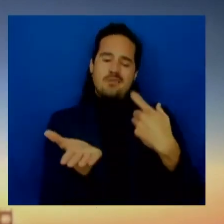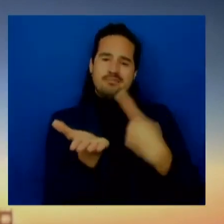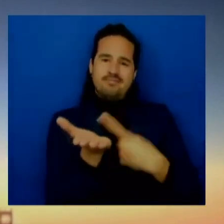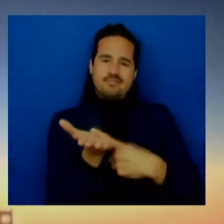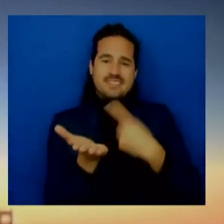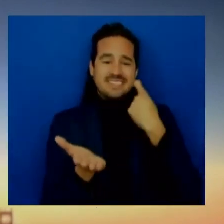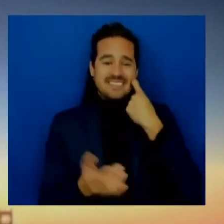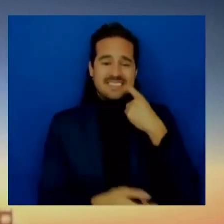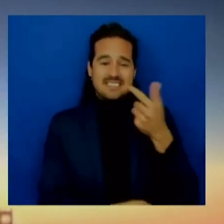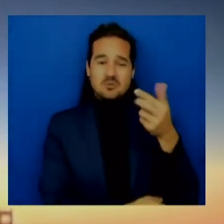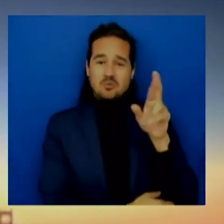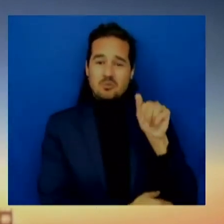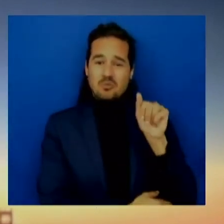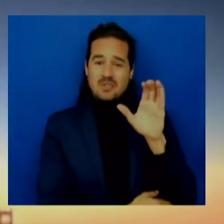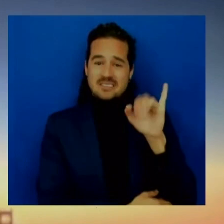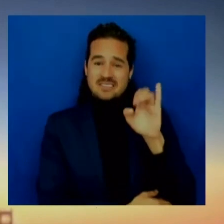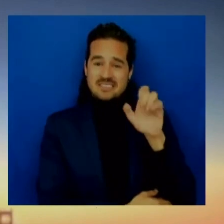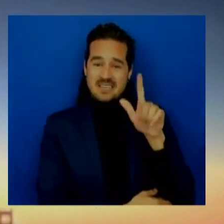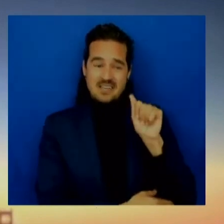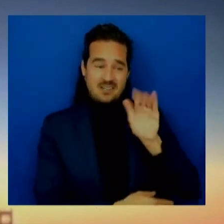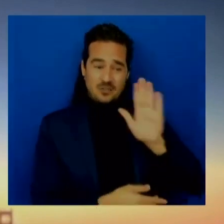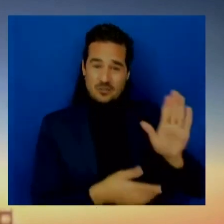our state who need us right now.